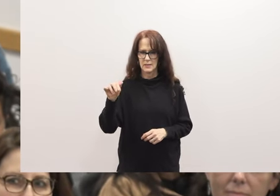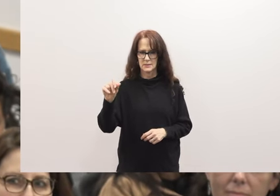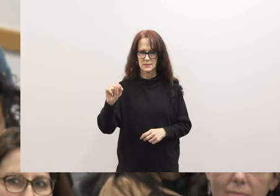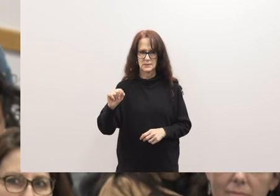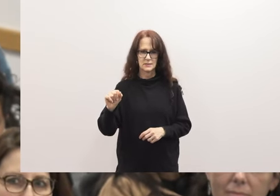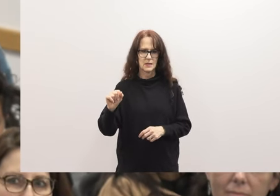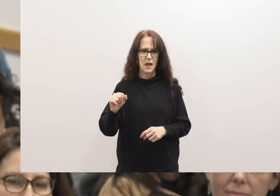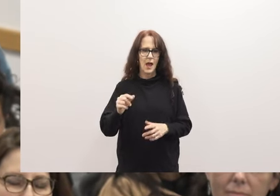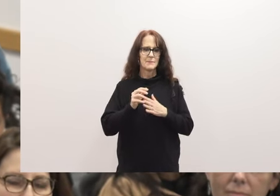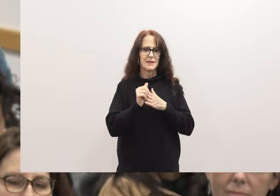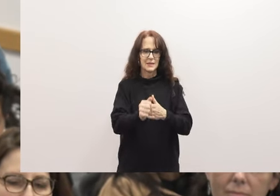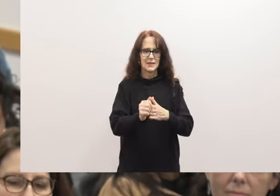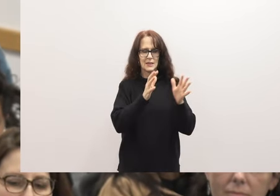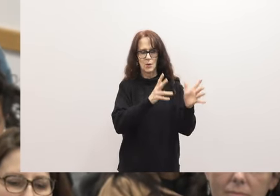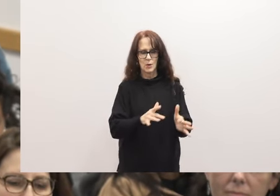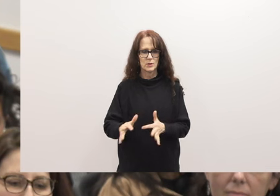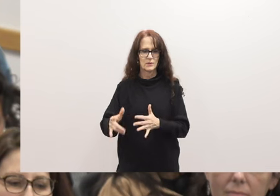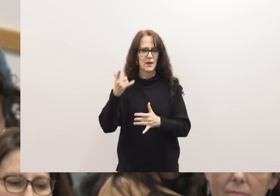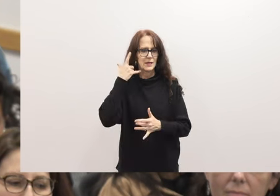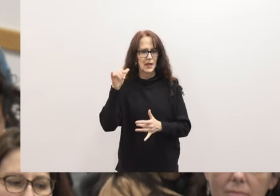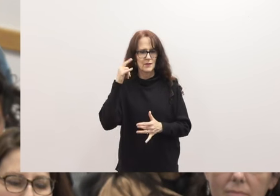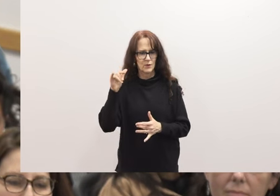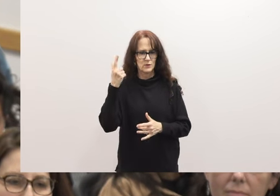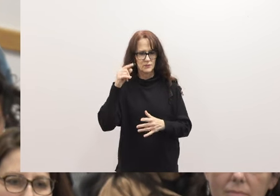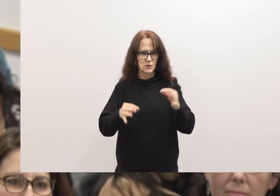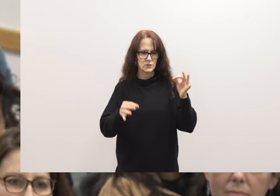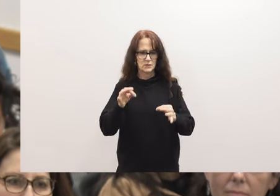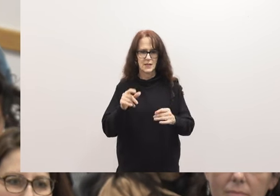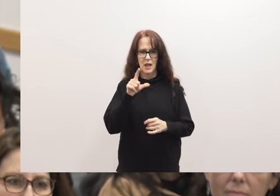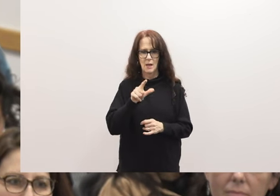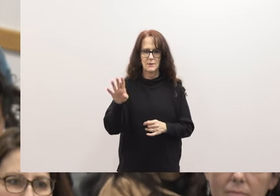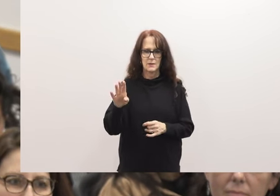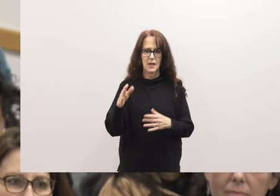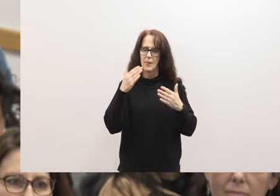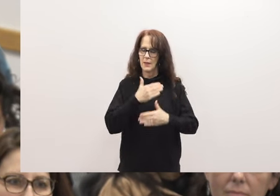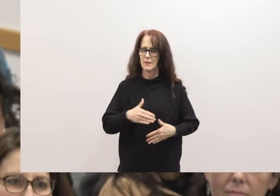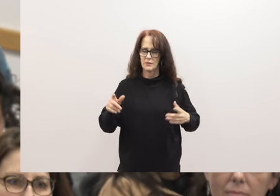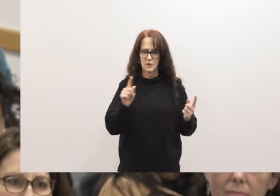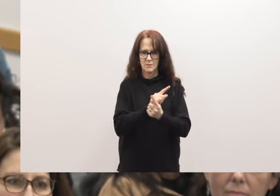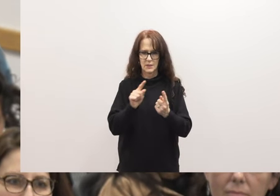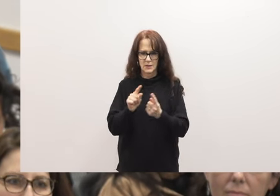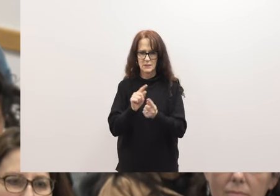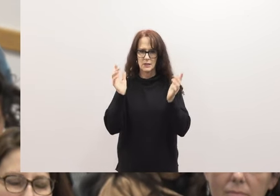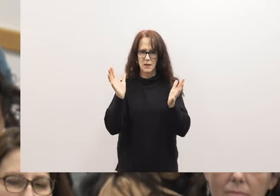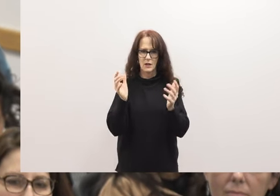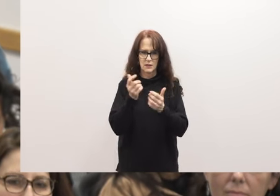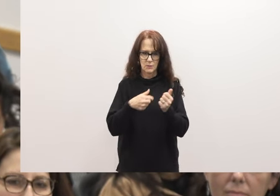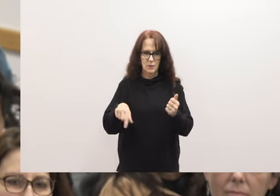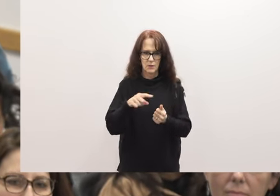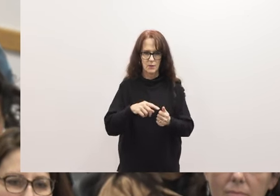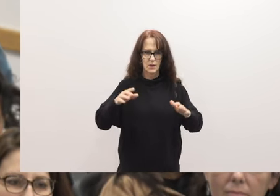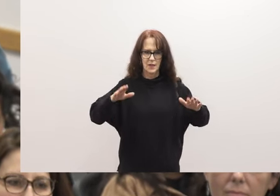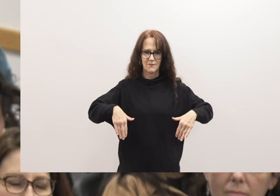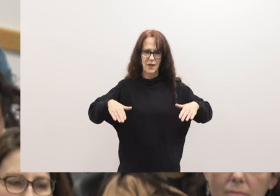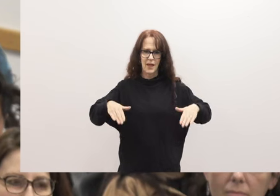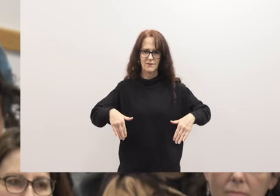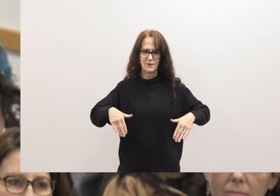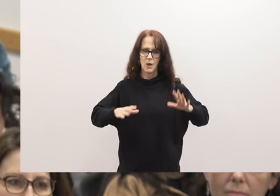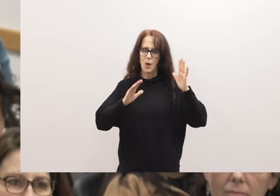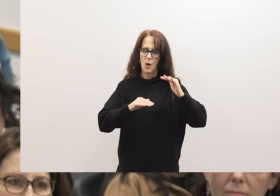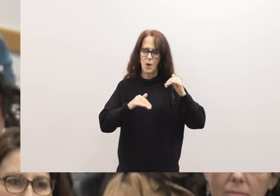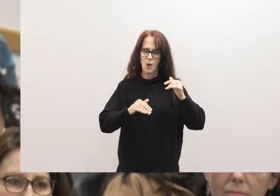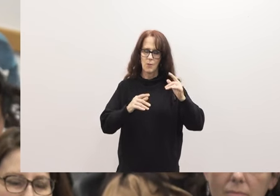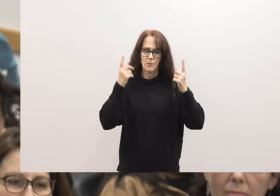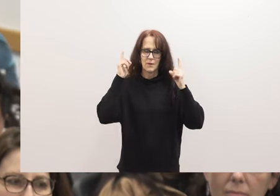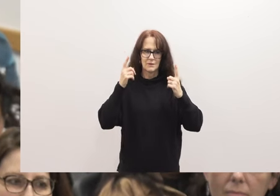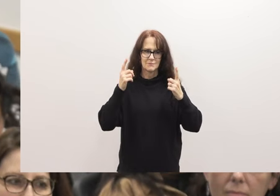for Justice here in Long Beach. I've had the pleasure of meeting some of you, speaking to some of you, and if I haven't, hopefully we can make